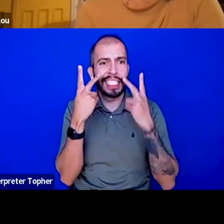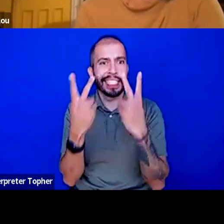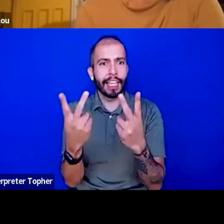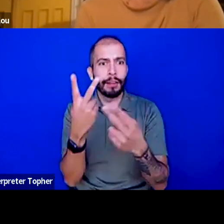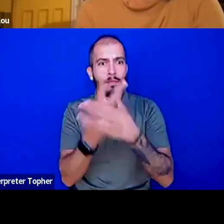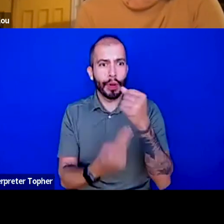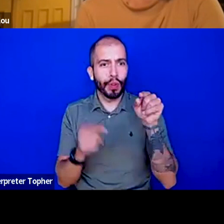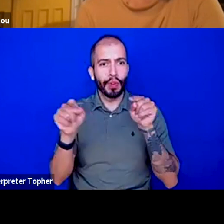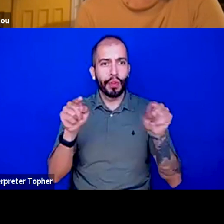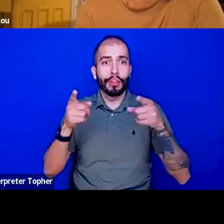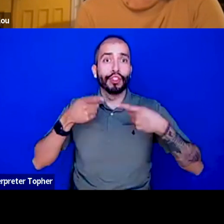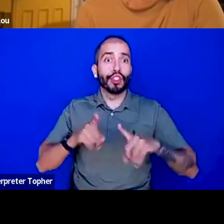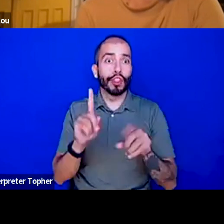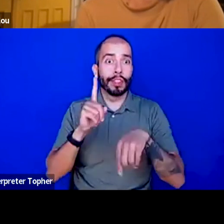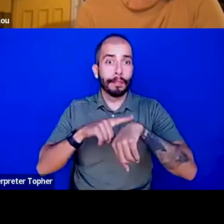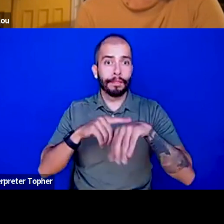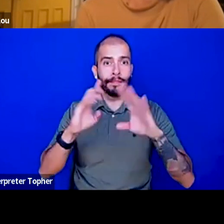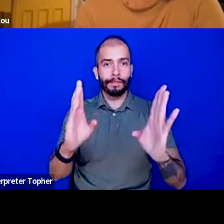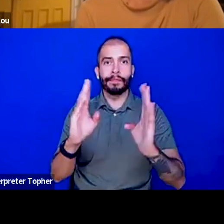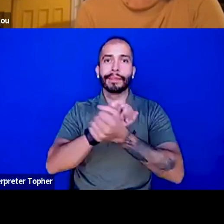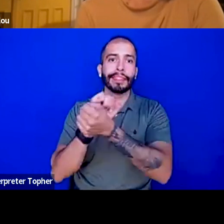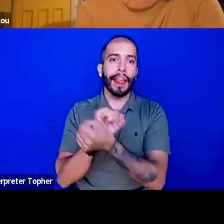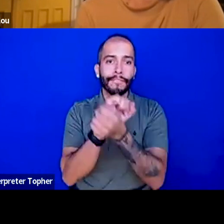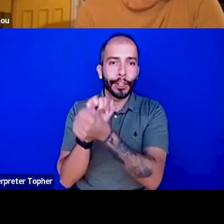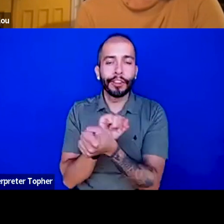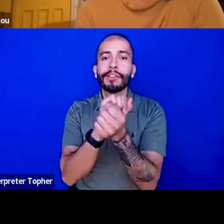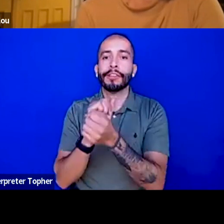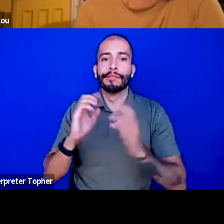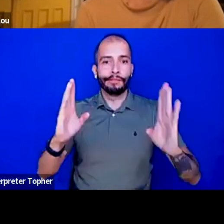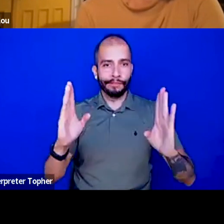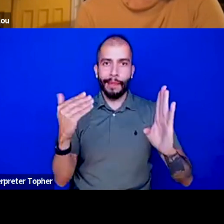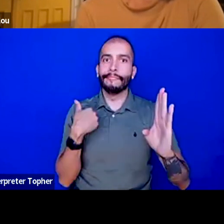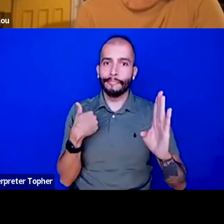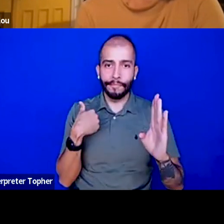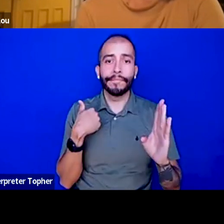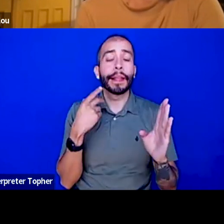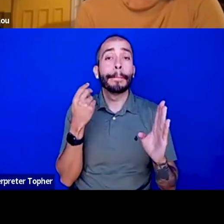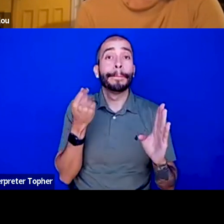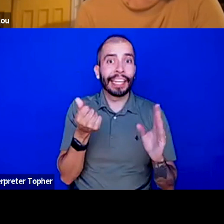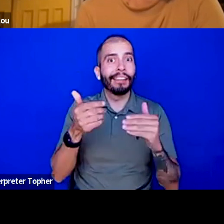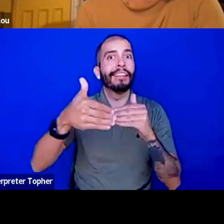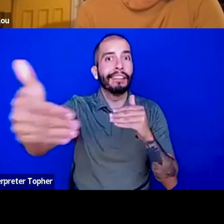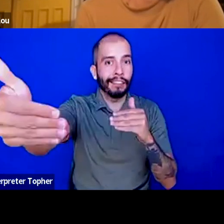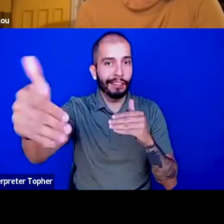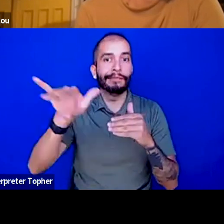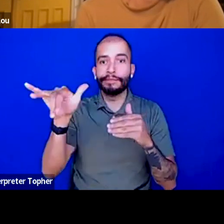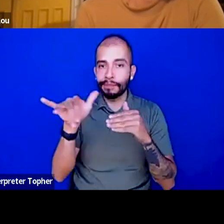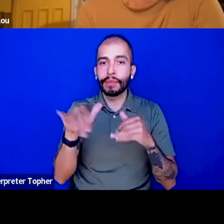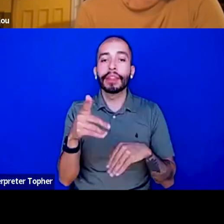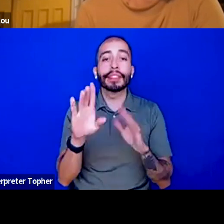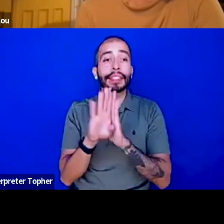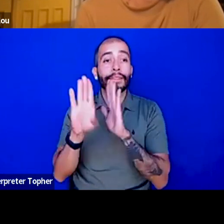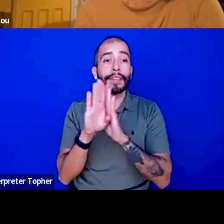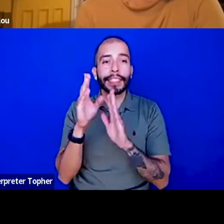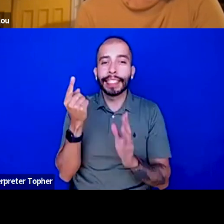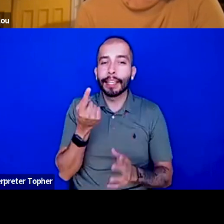and immediately afterwards, the development of something called quote unquote work therapy